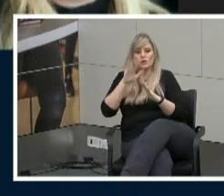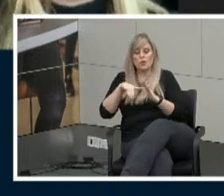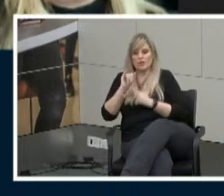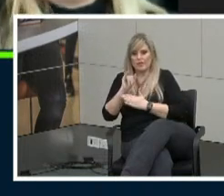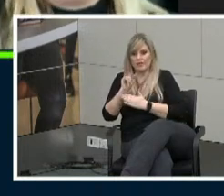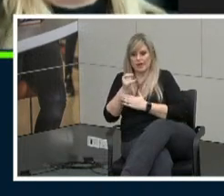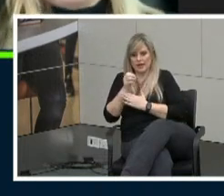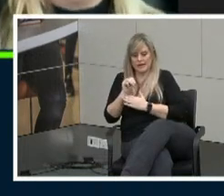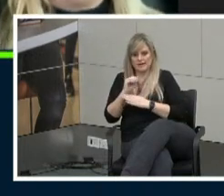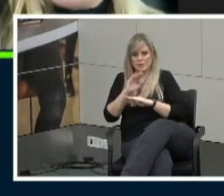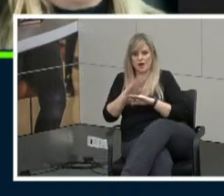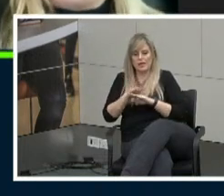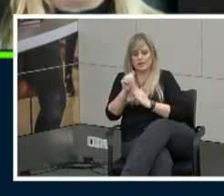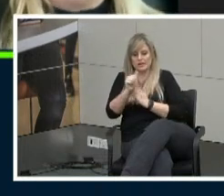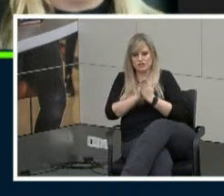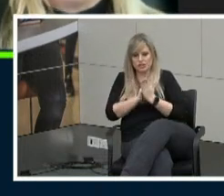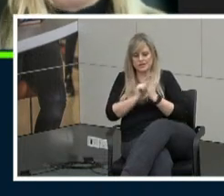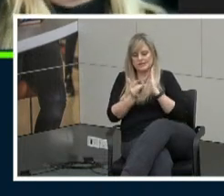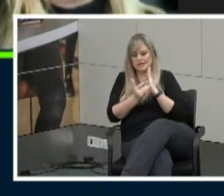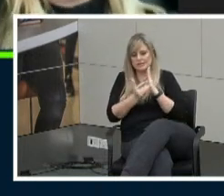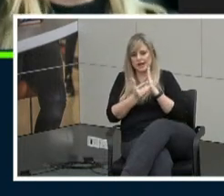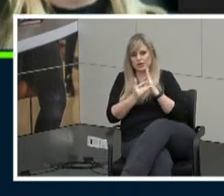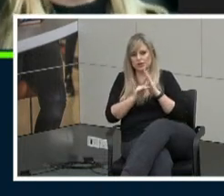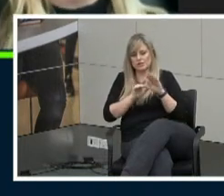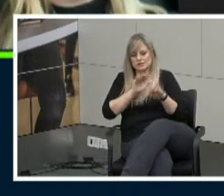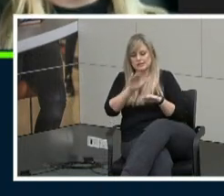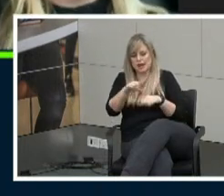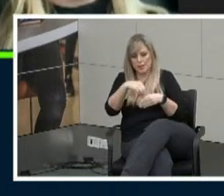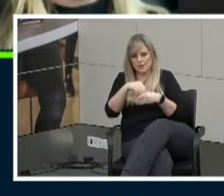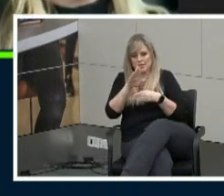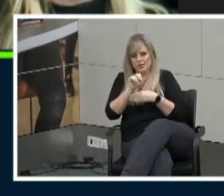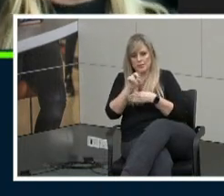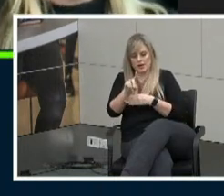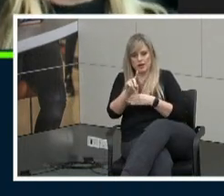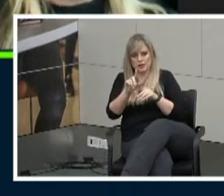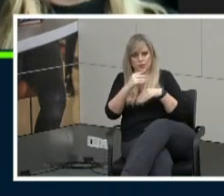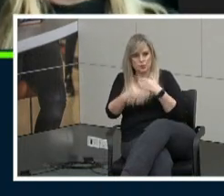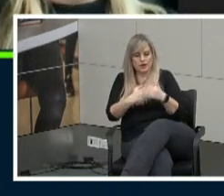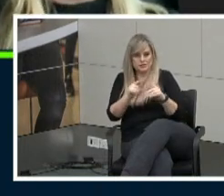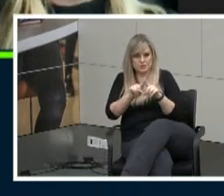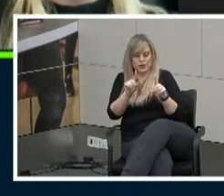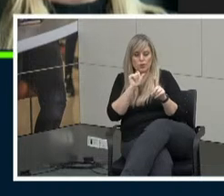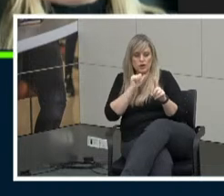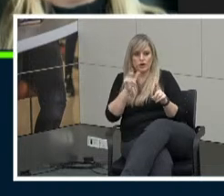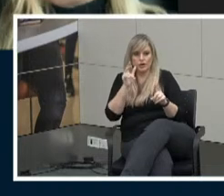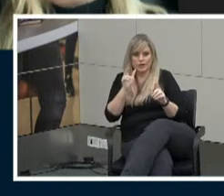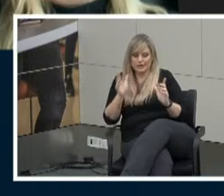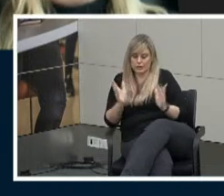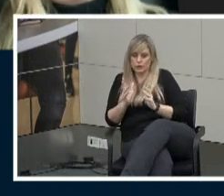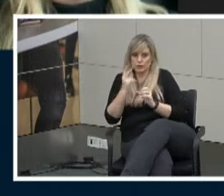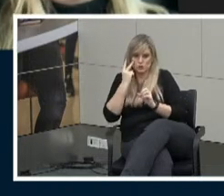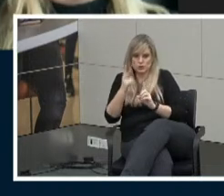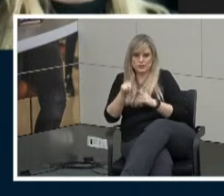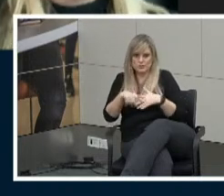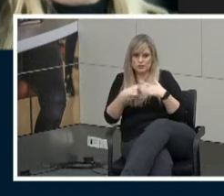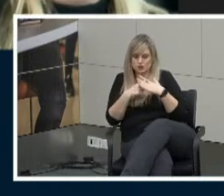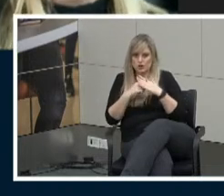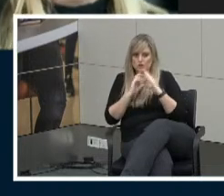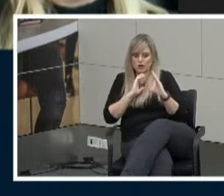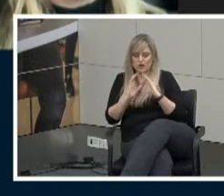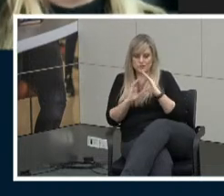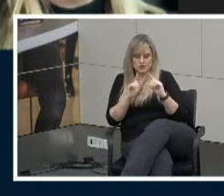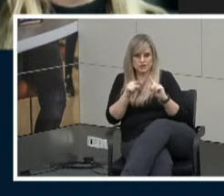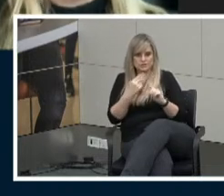agenda is a technical step in the bond process we are encouraged to see the board beginning the critical conversation in addition to